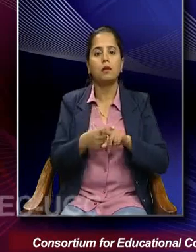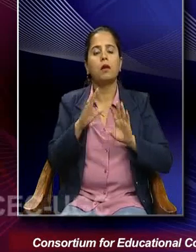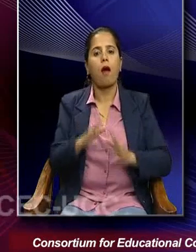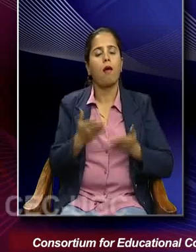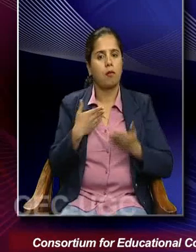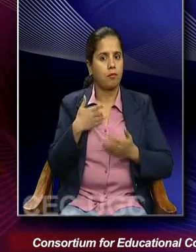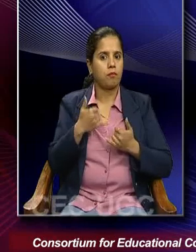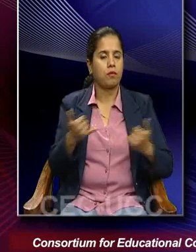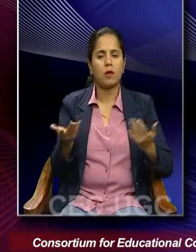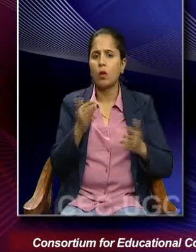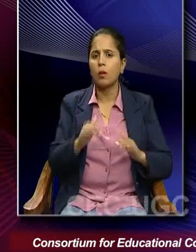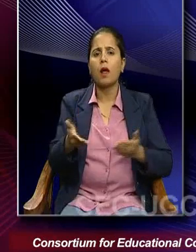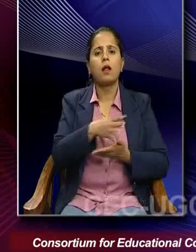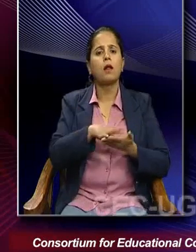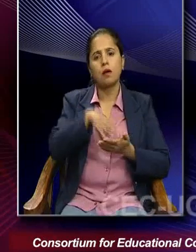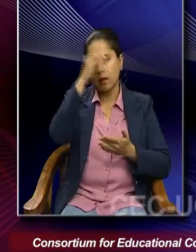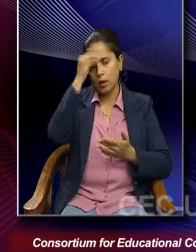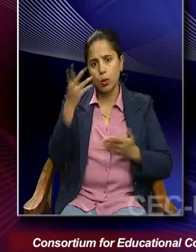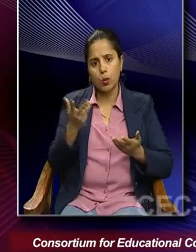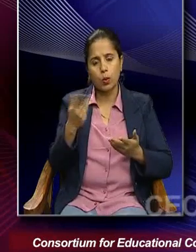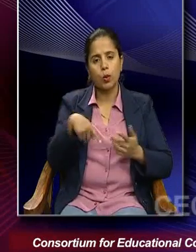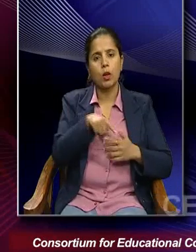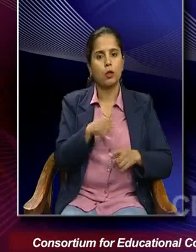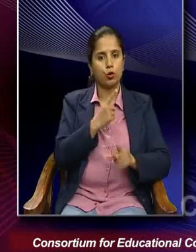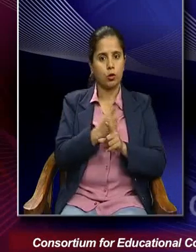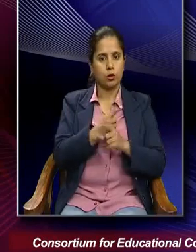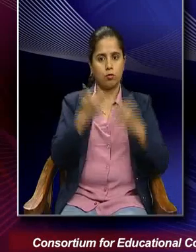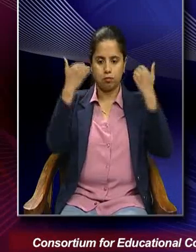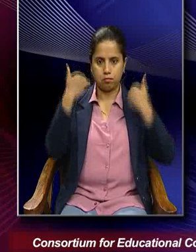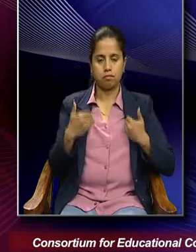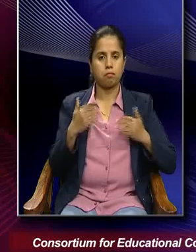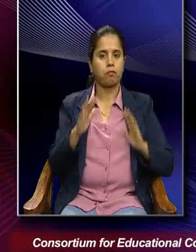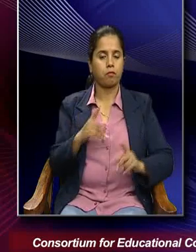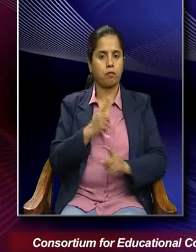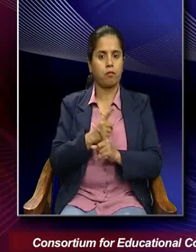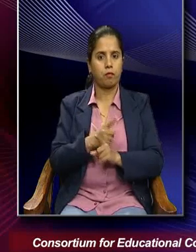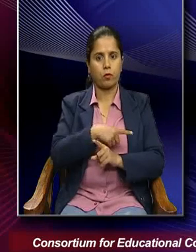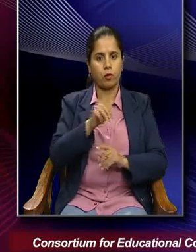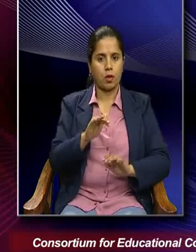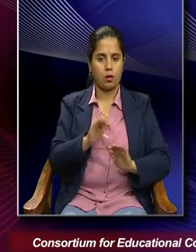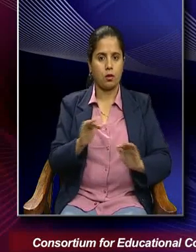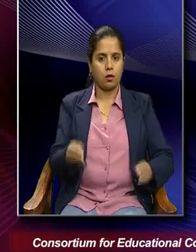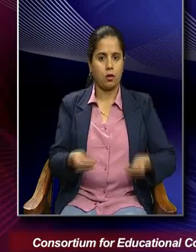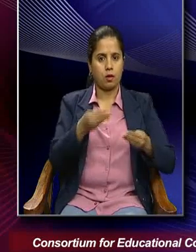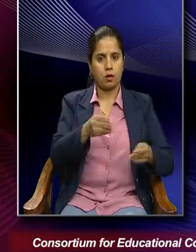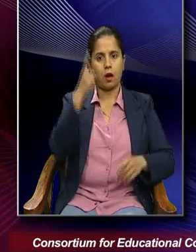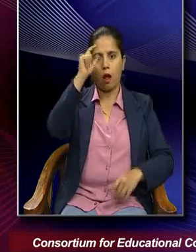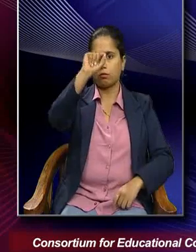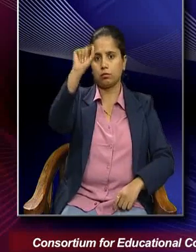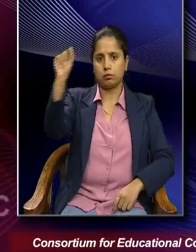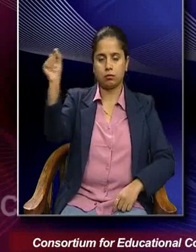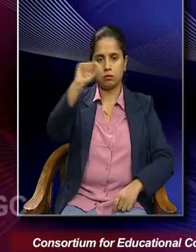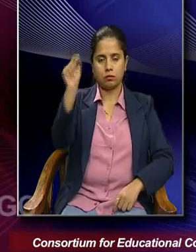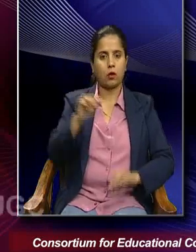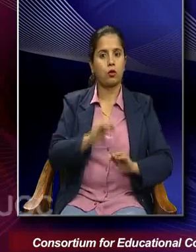the mother or the teacher. So, these are the significant others in their life. The